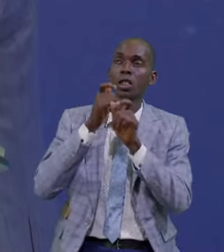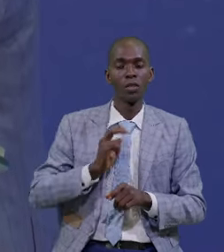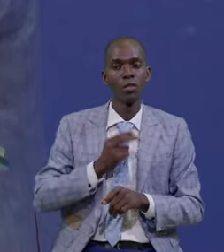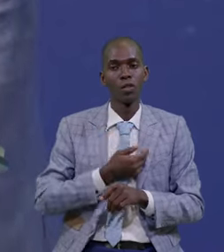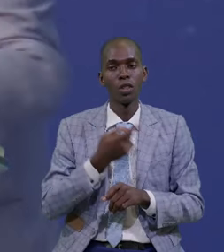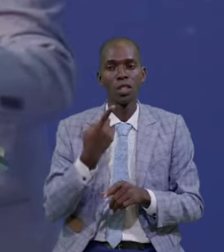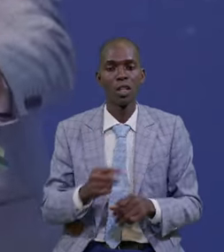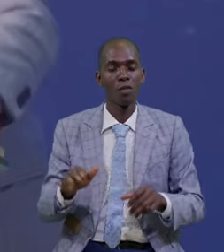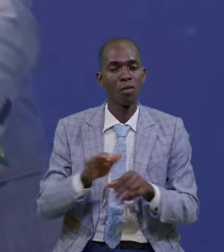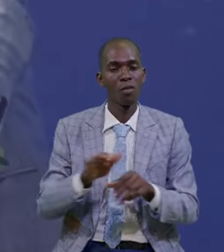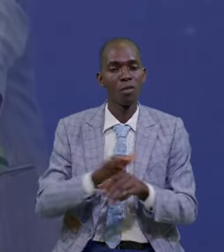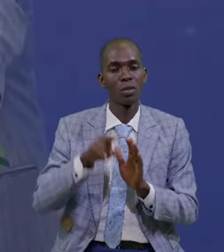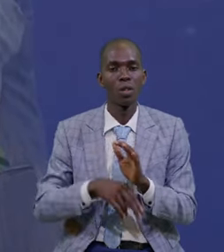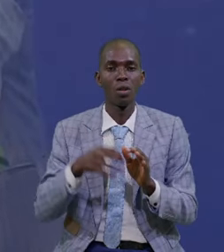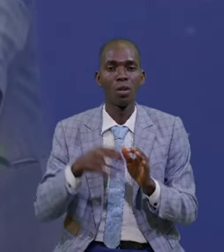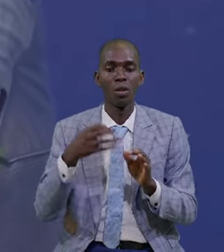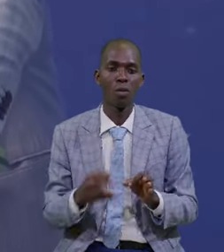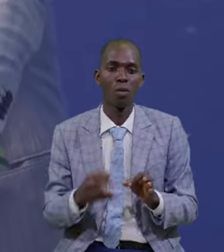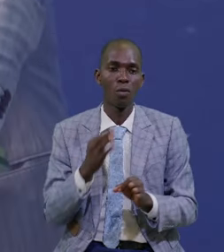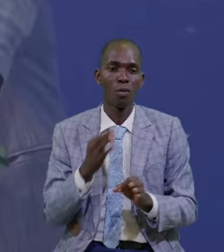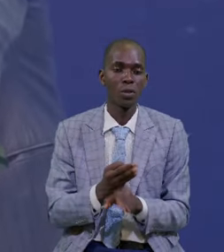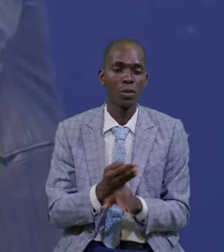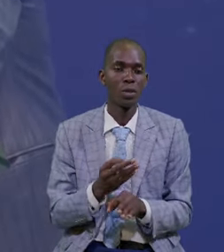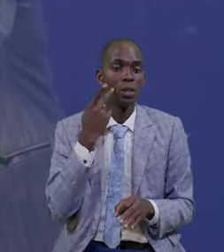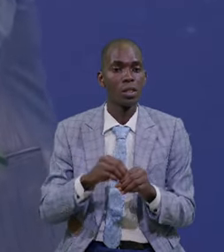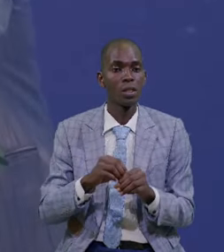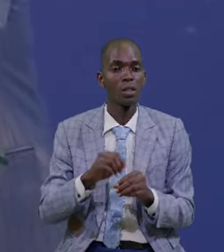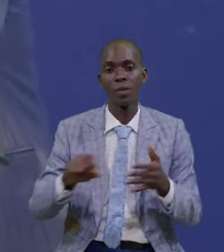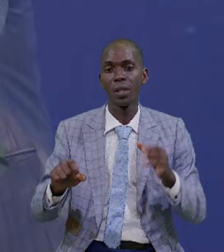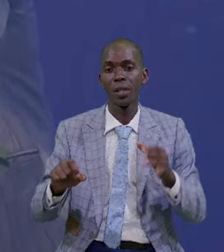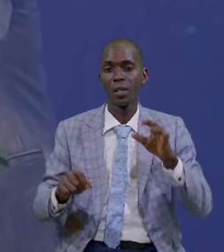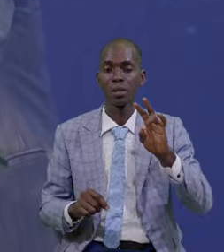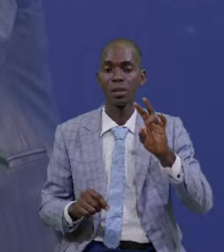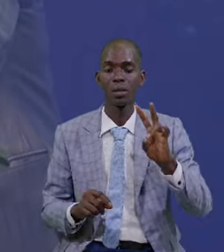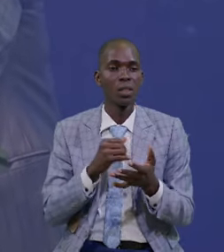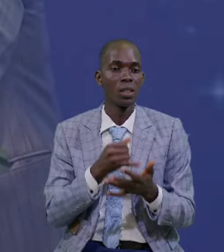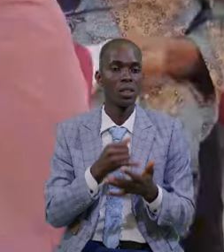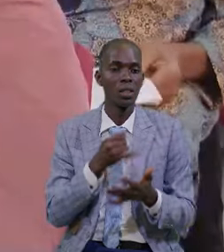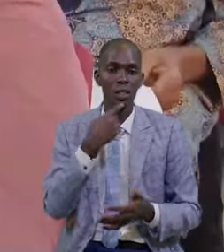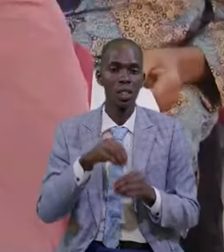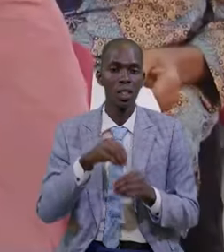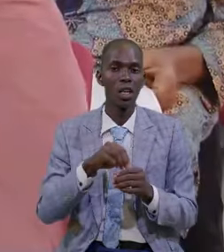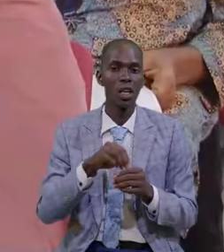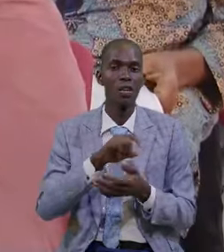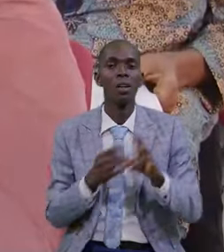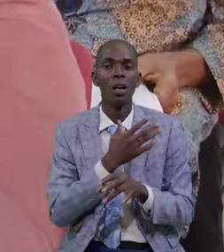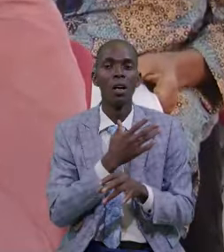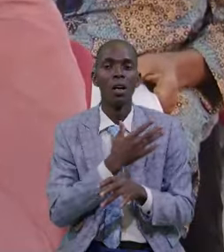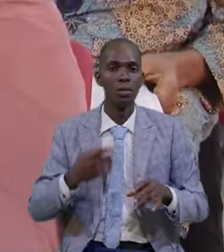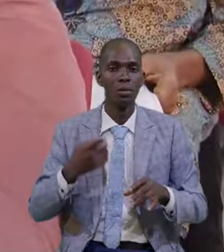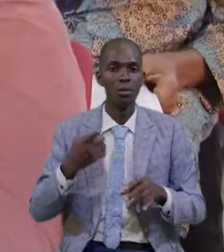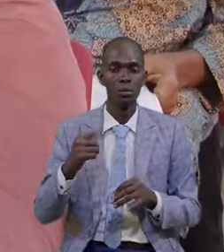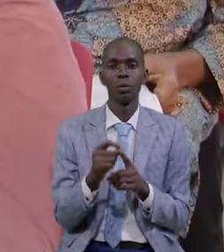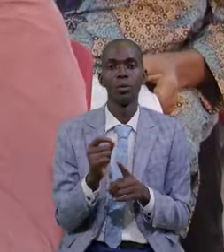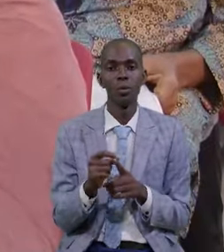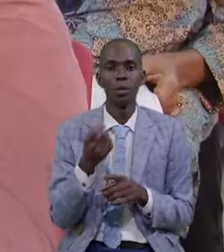faith. Look at verse 7. In verse 7, it says, and the word of